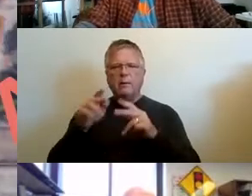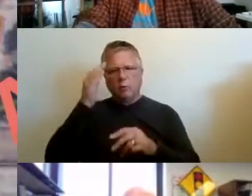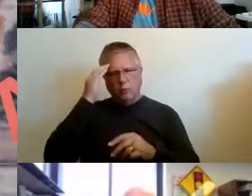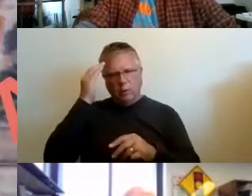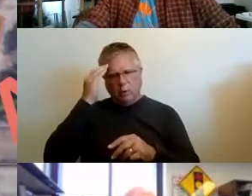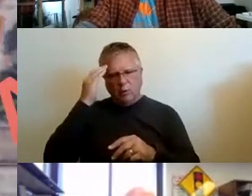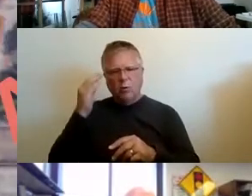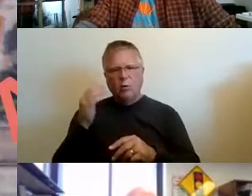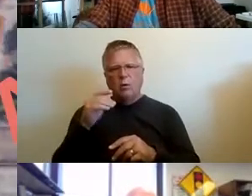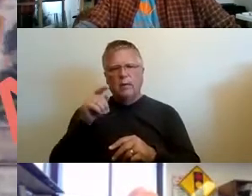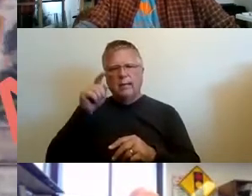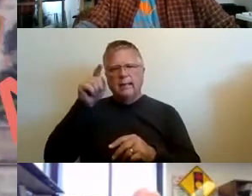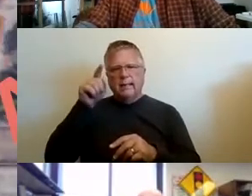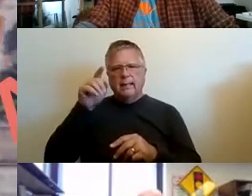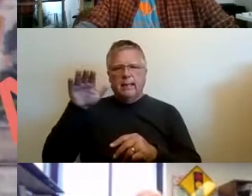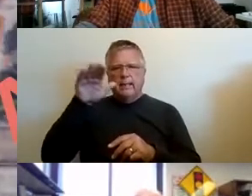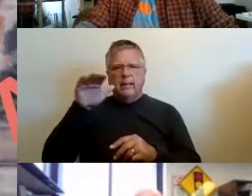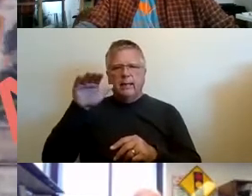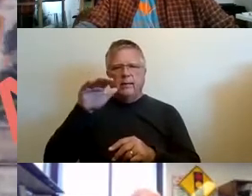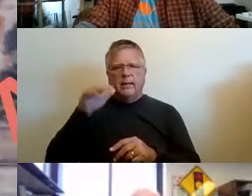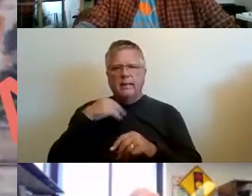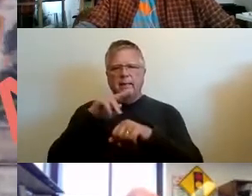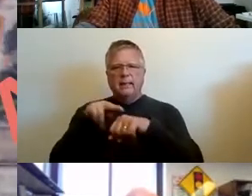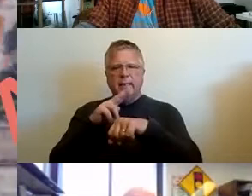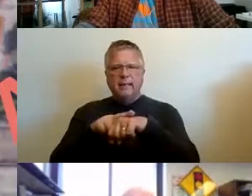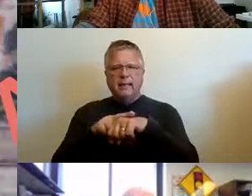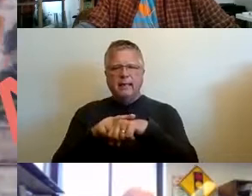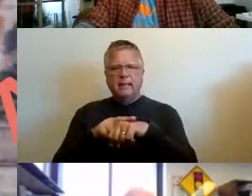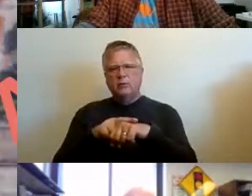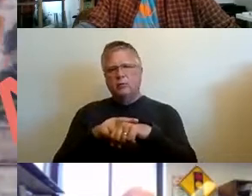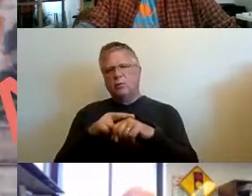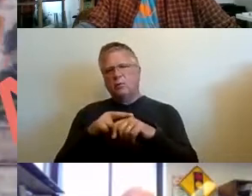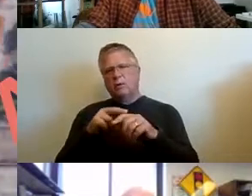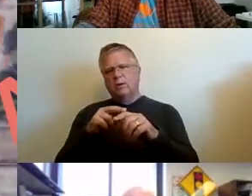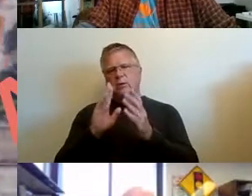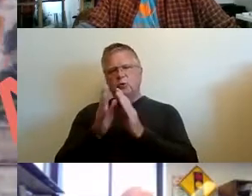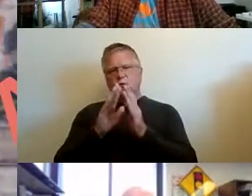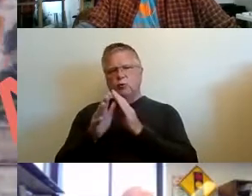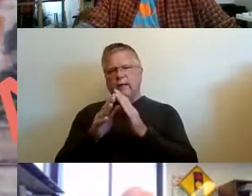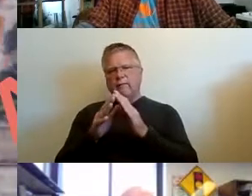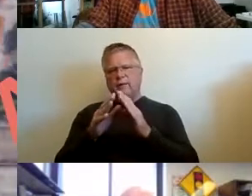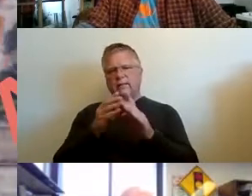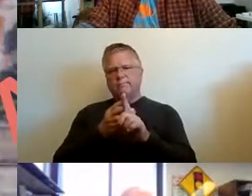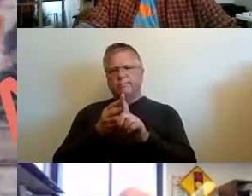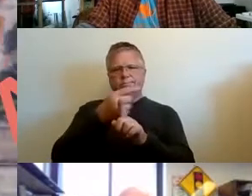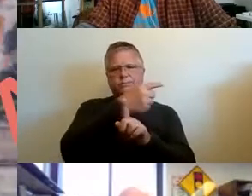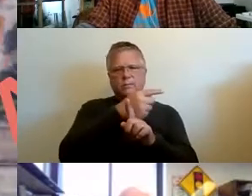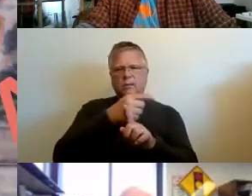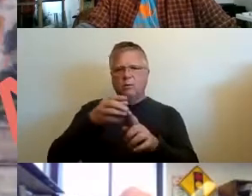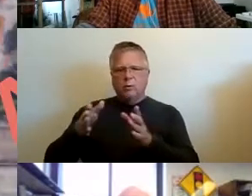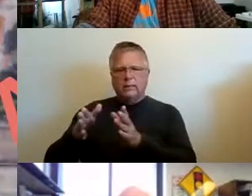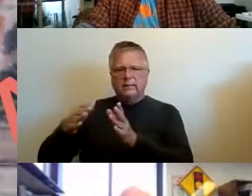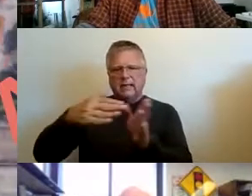aware that that is, we have a natural traffic diverter where the sidewalk is built. That also then